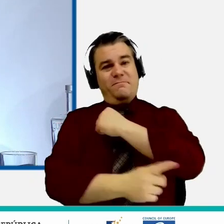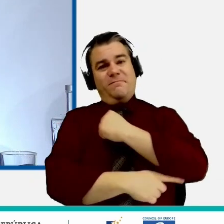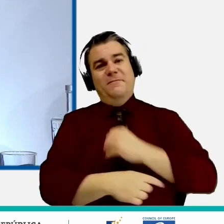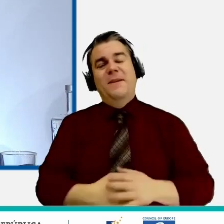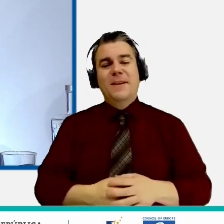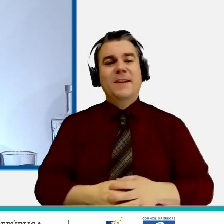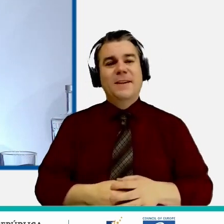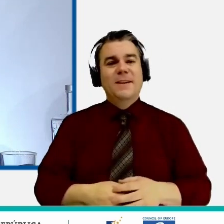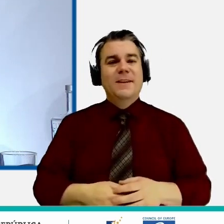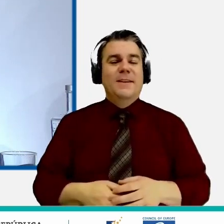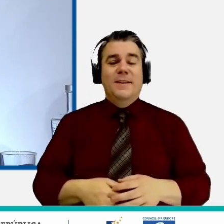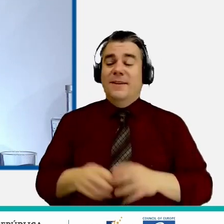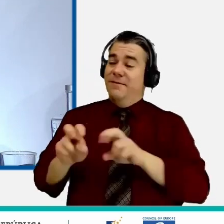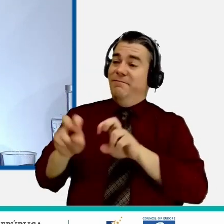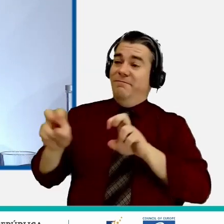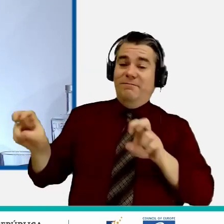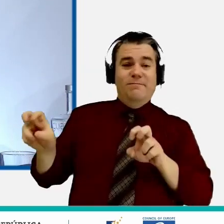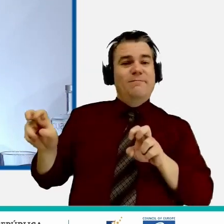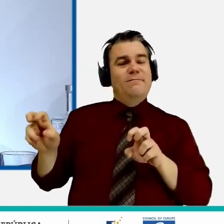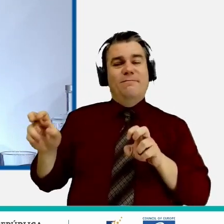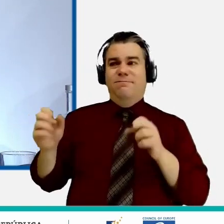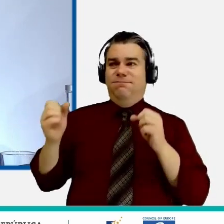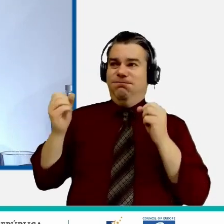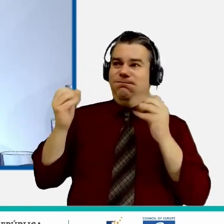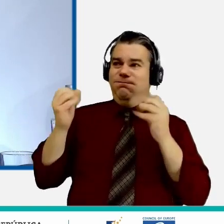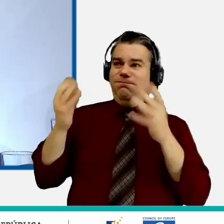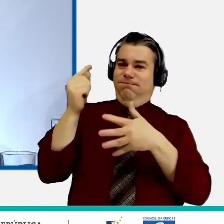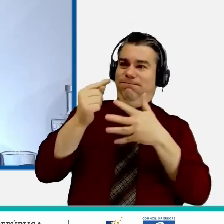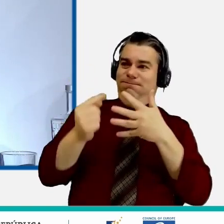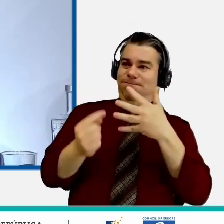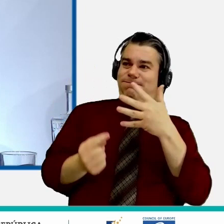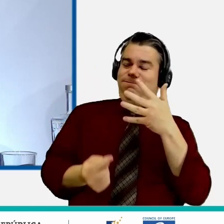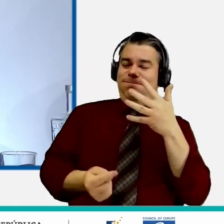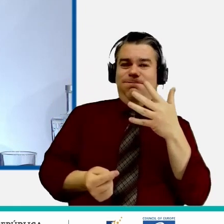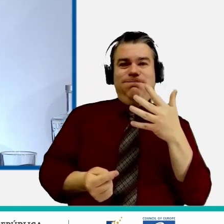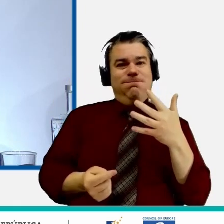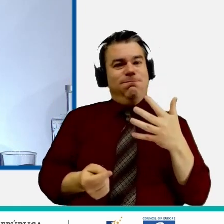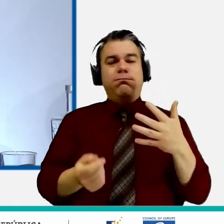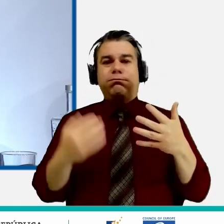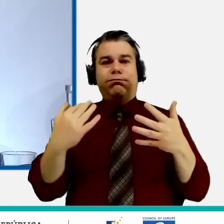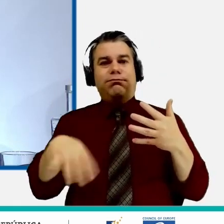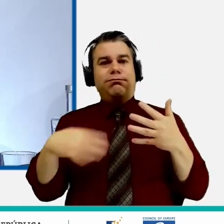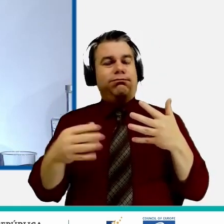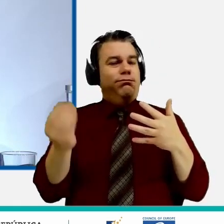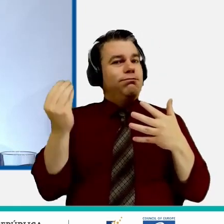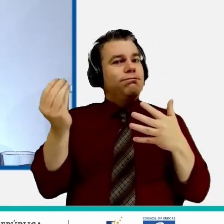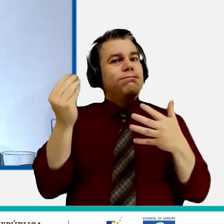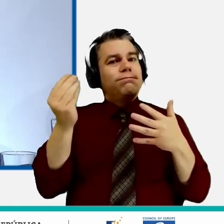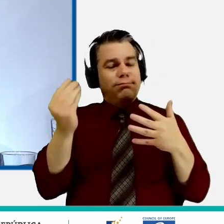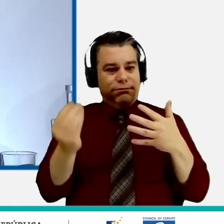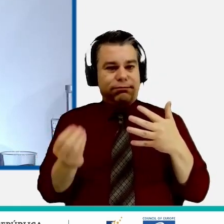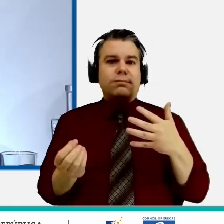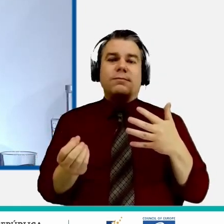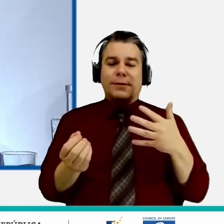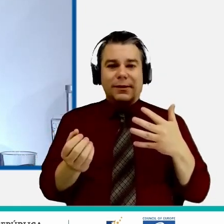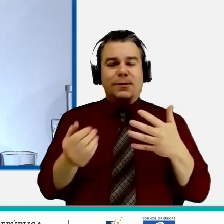The panel provided a number of very important ideas on the way forward,